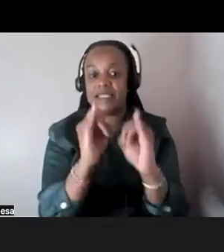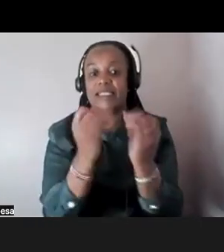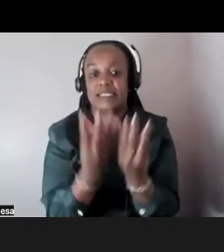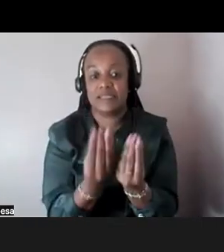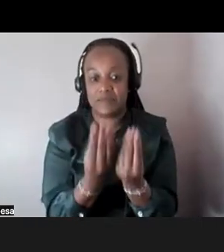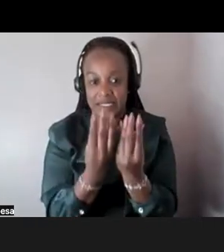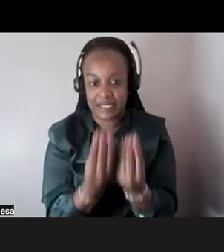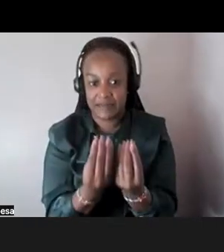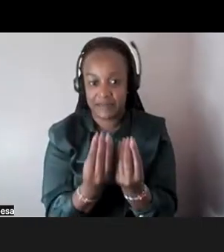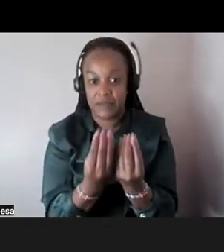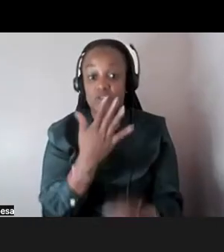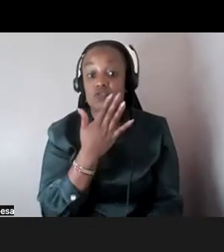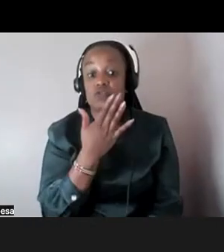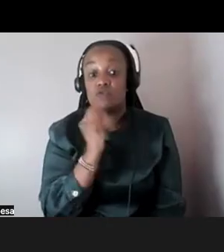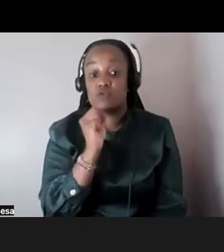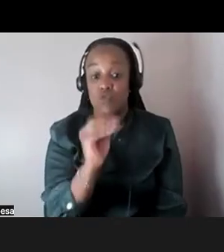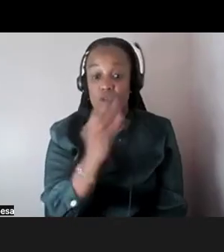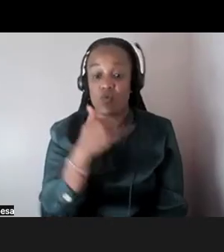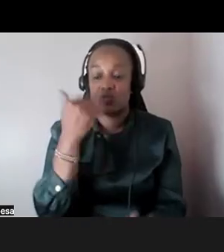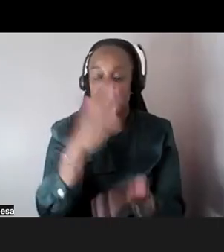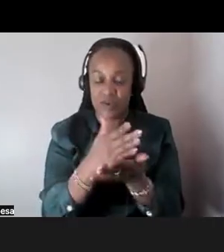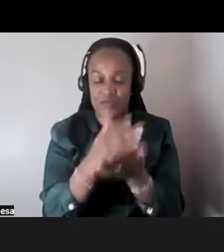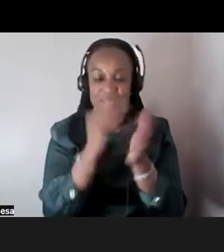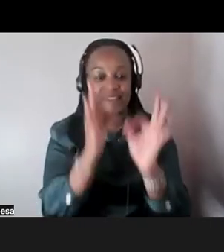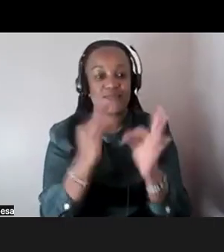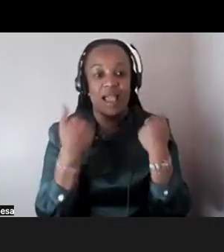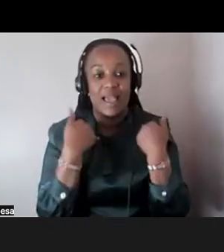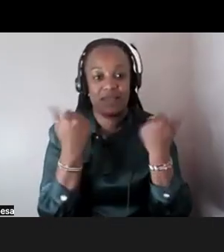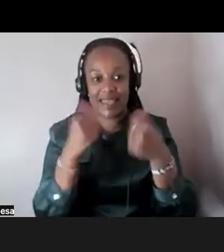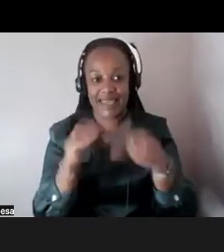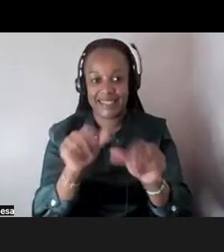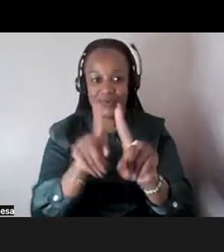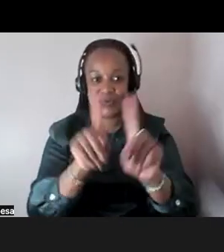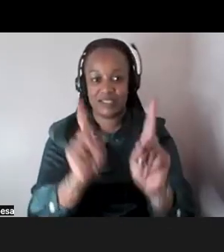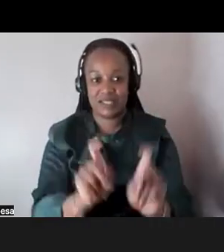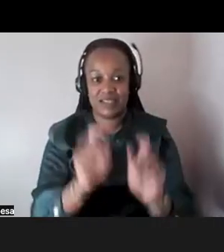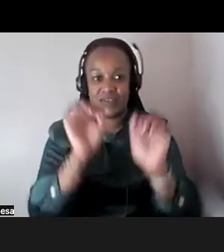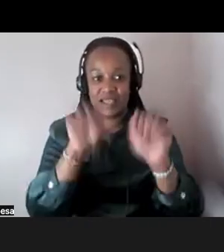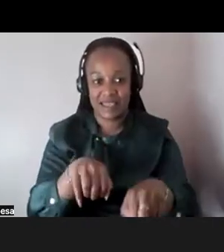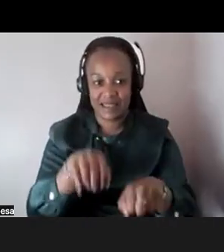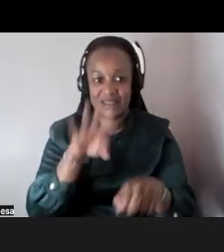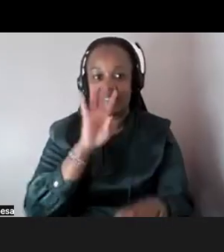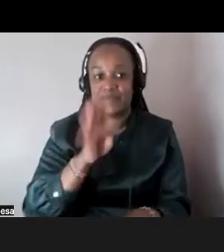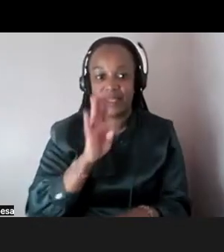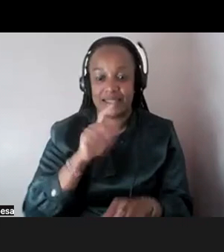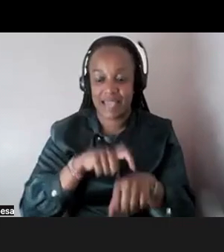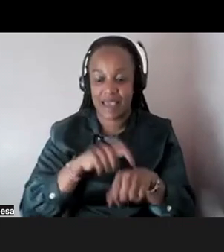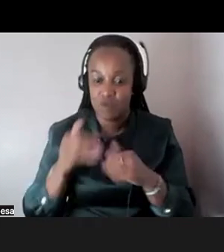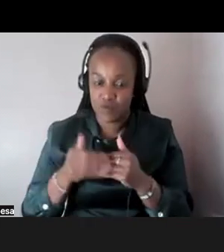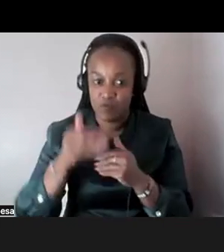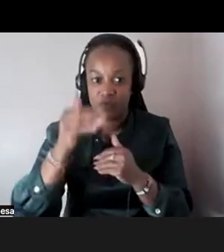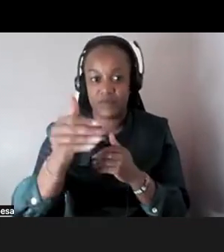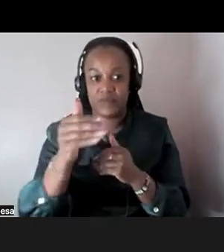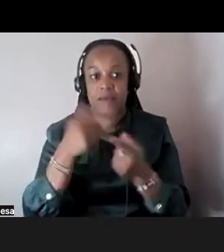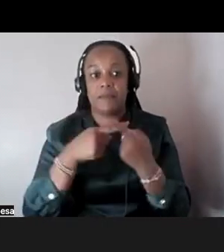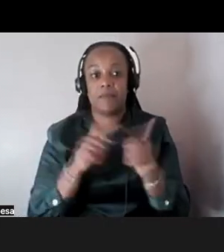I want to stop there in case there is any question. I can be able to speak as we move on. But generally, that is how the model looks